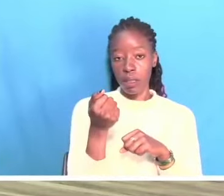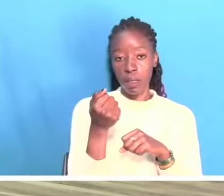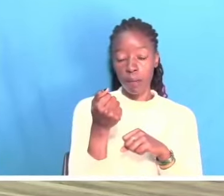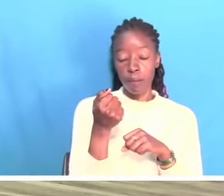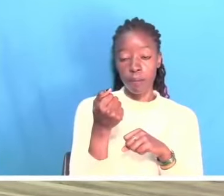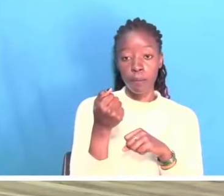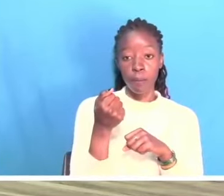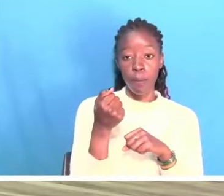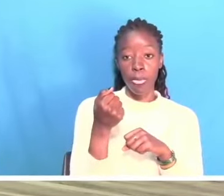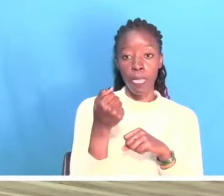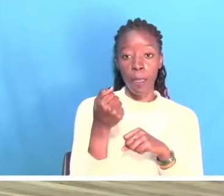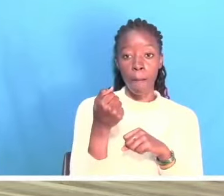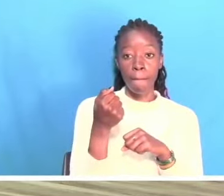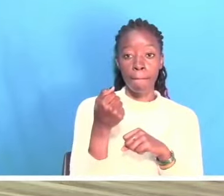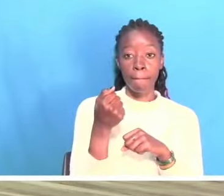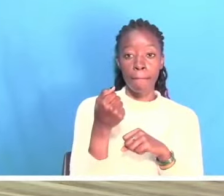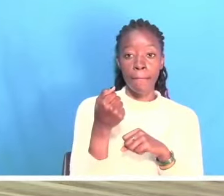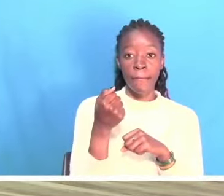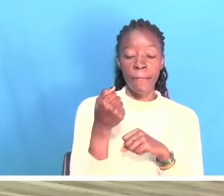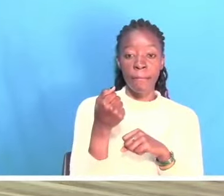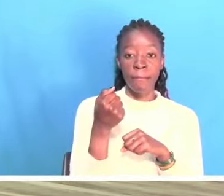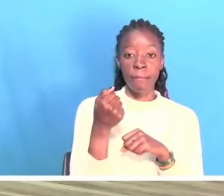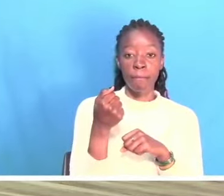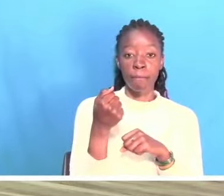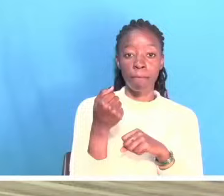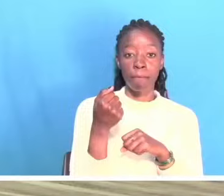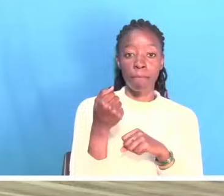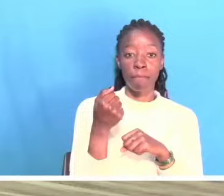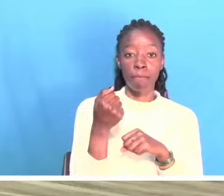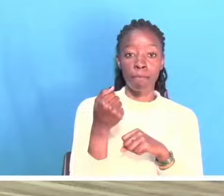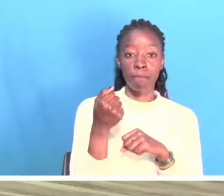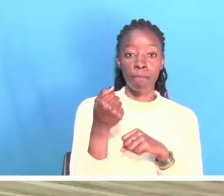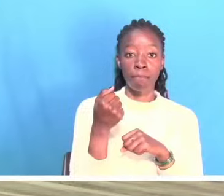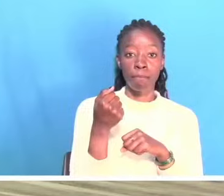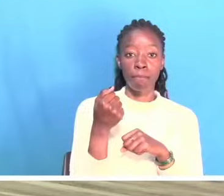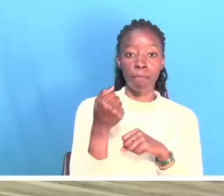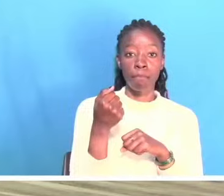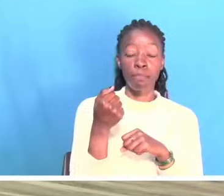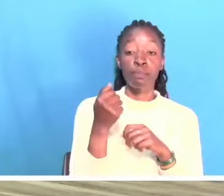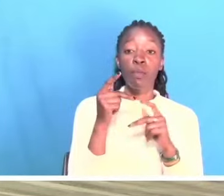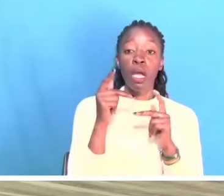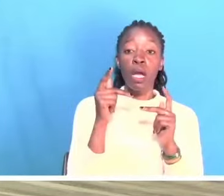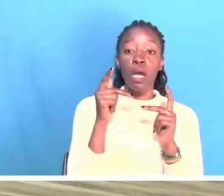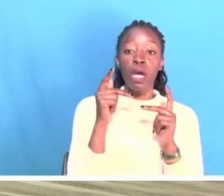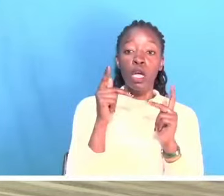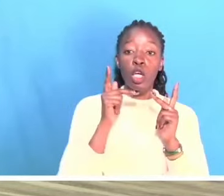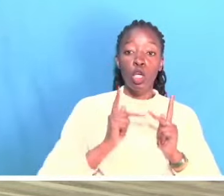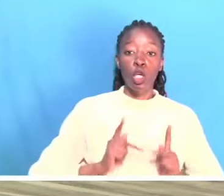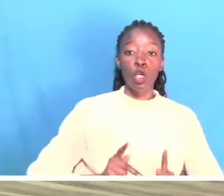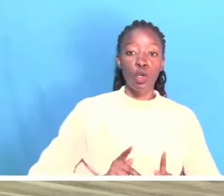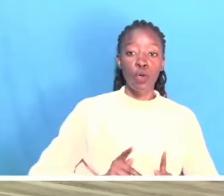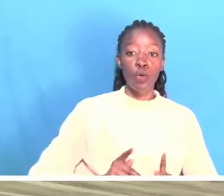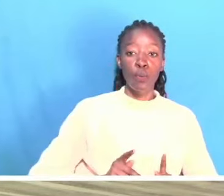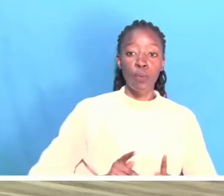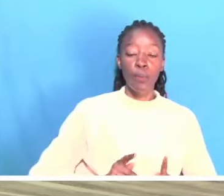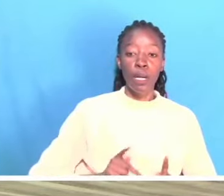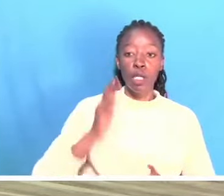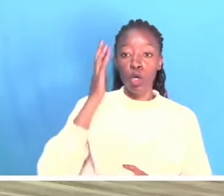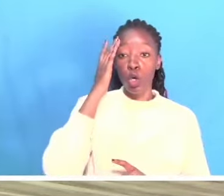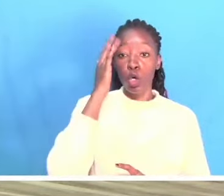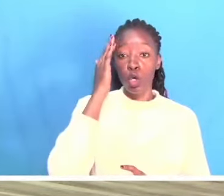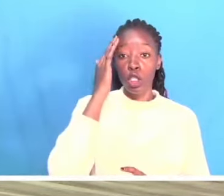Gentile from knowing God and doing what is right. The human conscience bears witness that the truth of